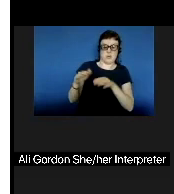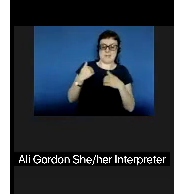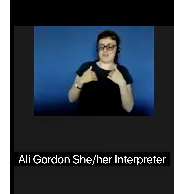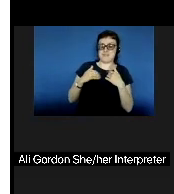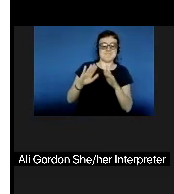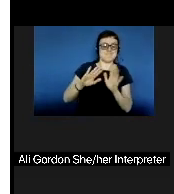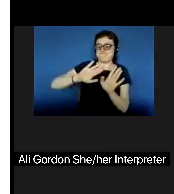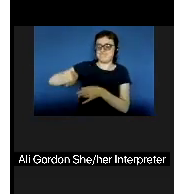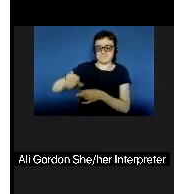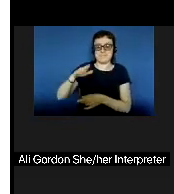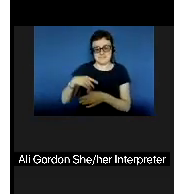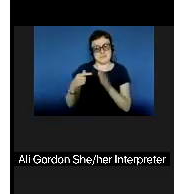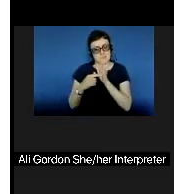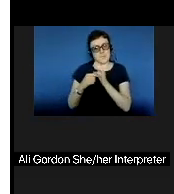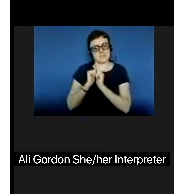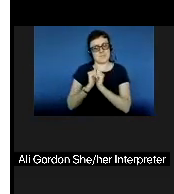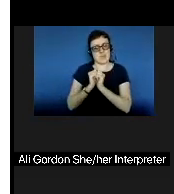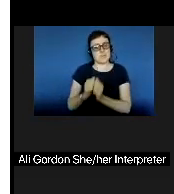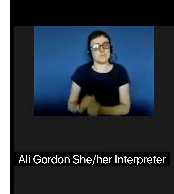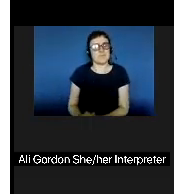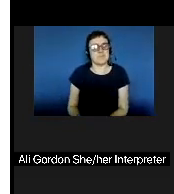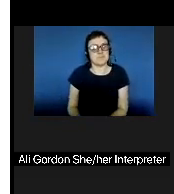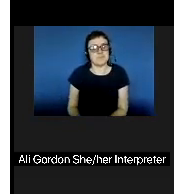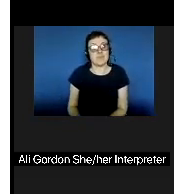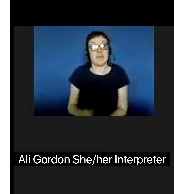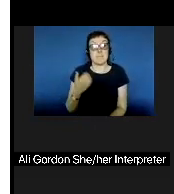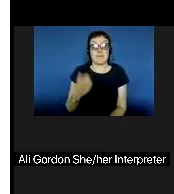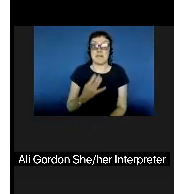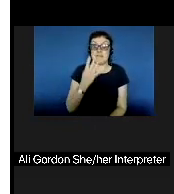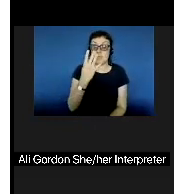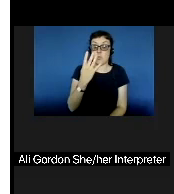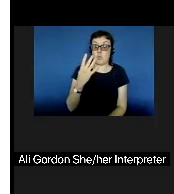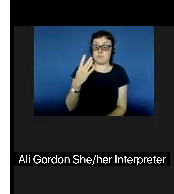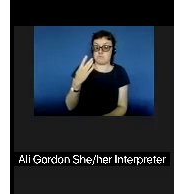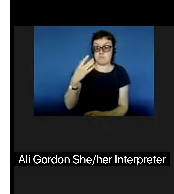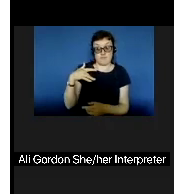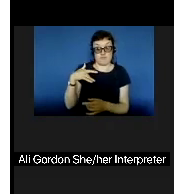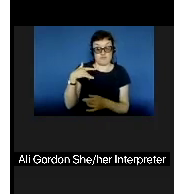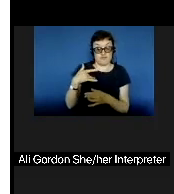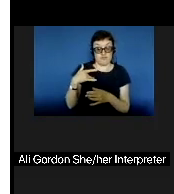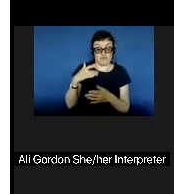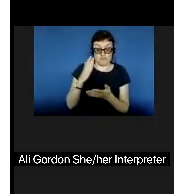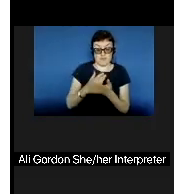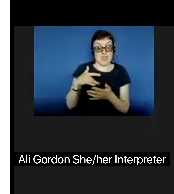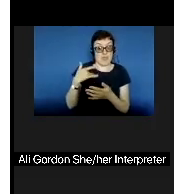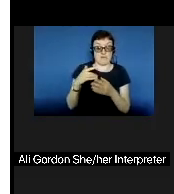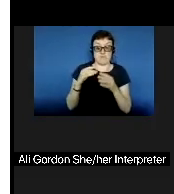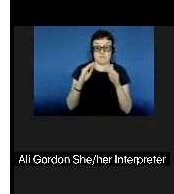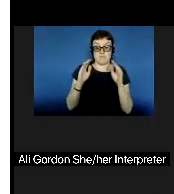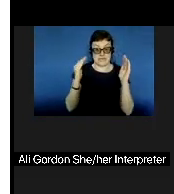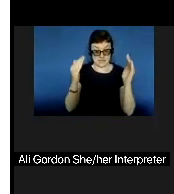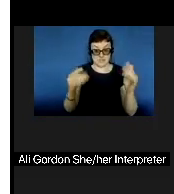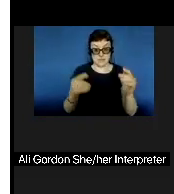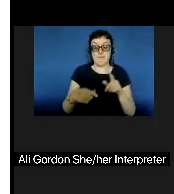So the New Dialogues project resulted in 4 physical exhibitions across the UK last year and 1 digital exhibition. So this